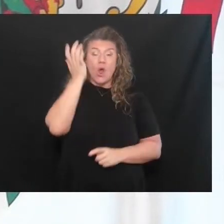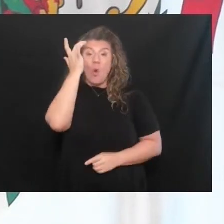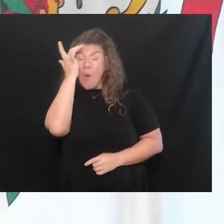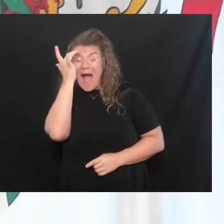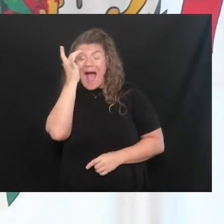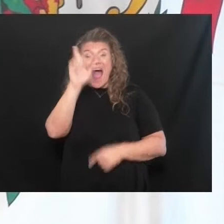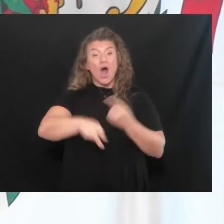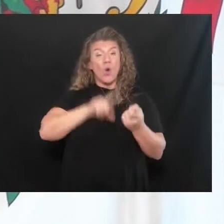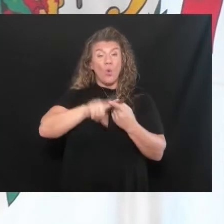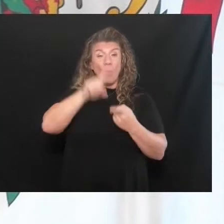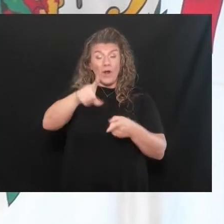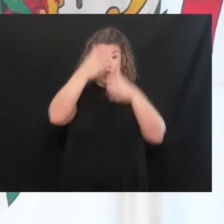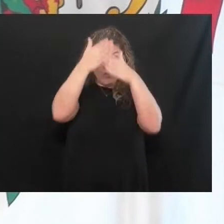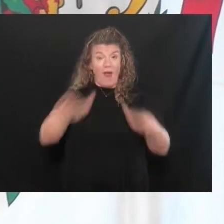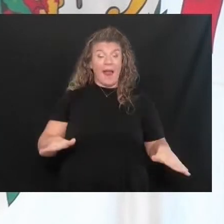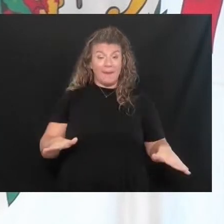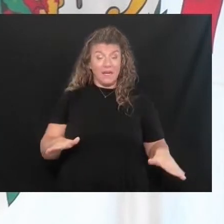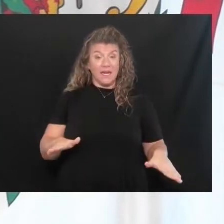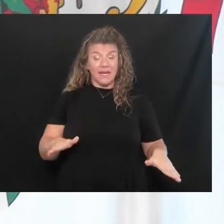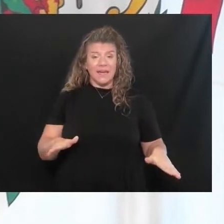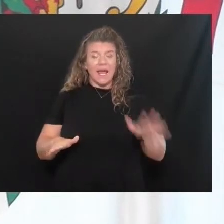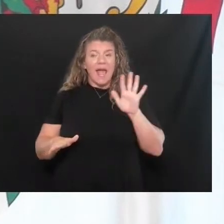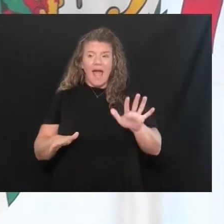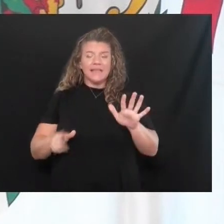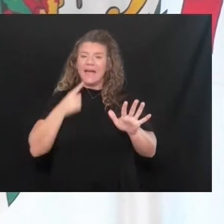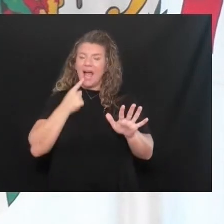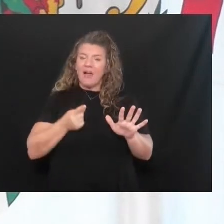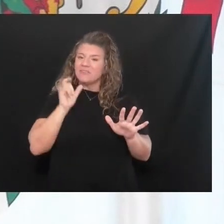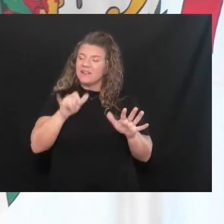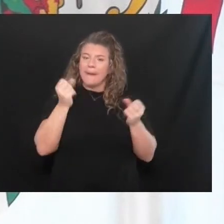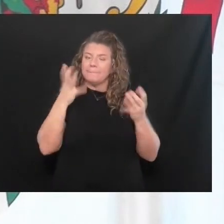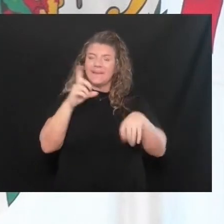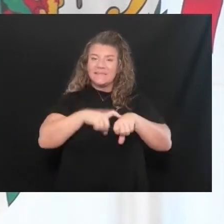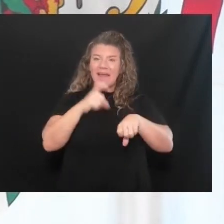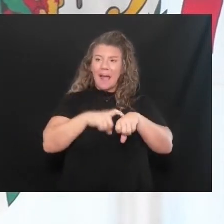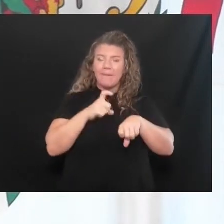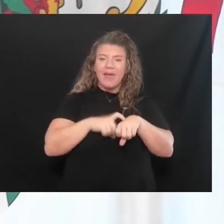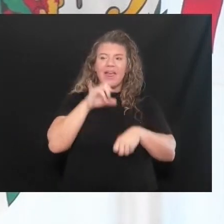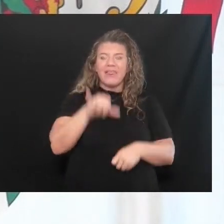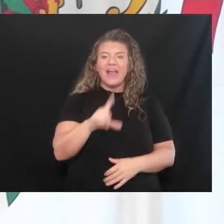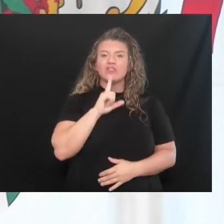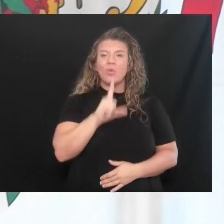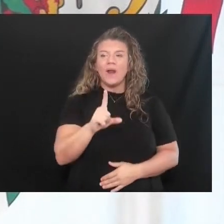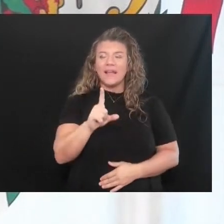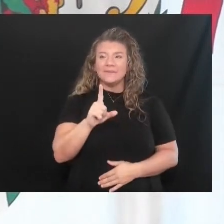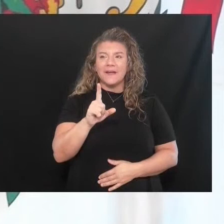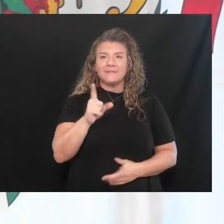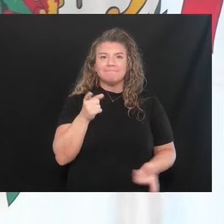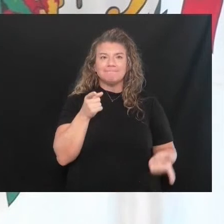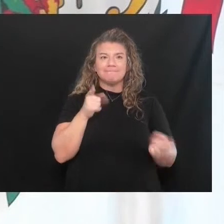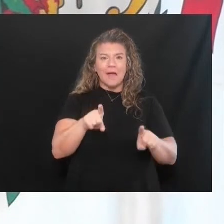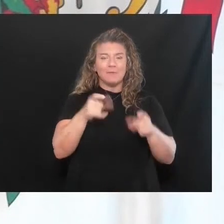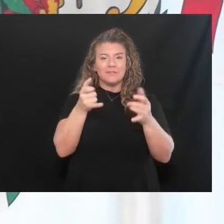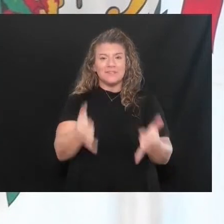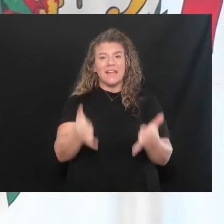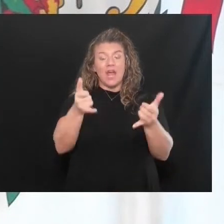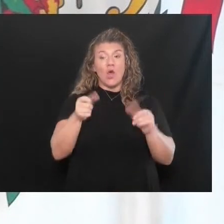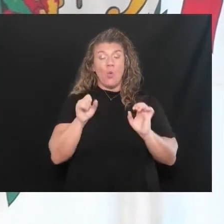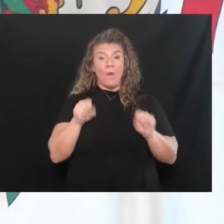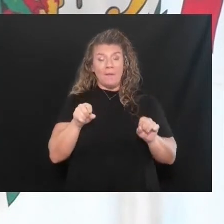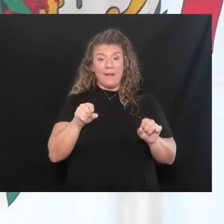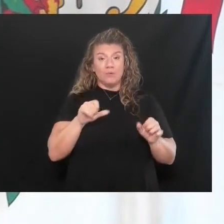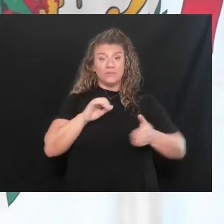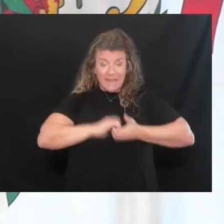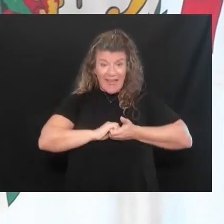you fragment, and I've said that so many different times, but that's what's got us to where we are. We've been able to stay